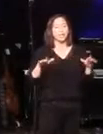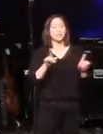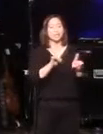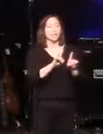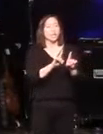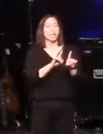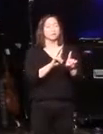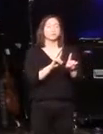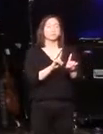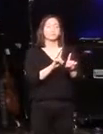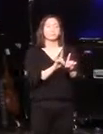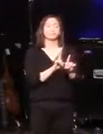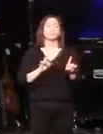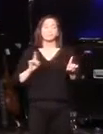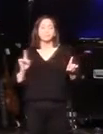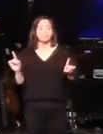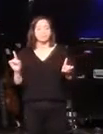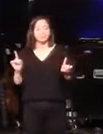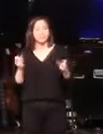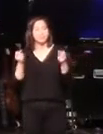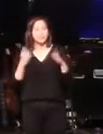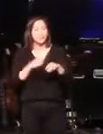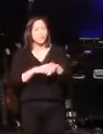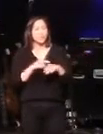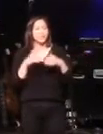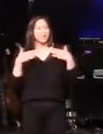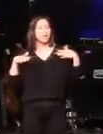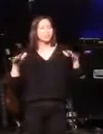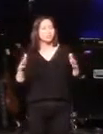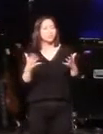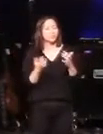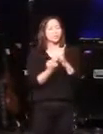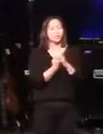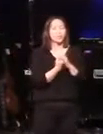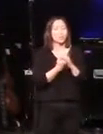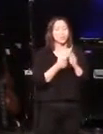Like there's these moments that they want to come in and show God's faithfulness.